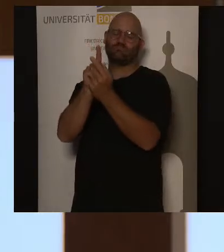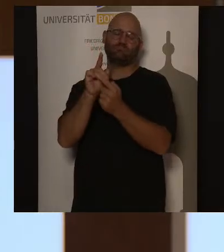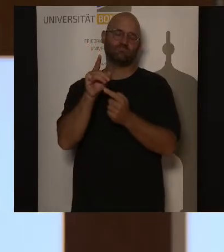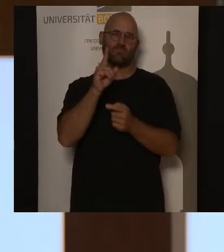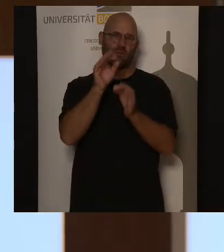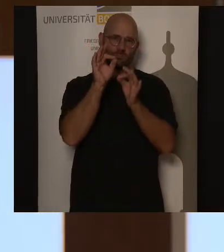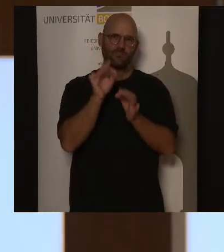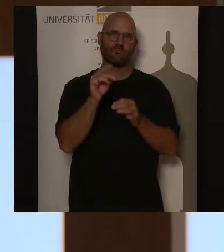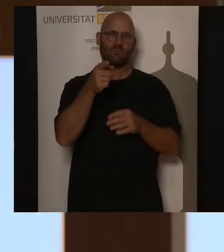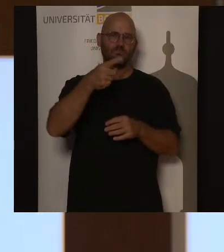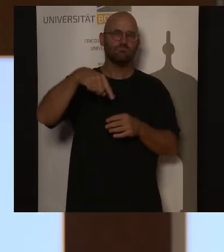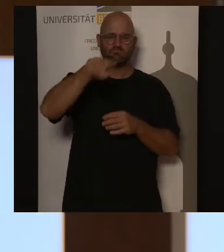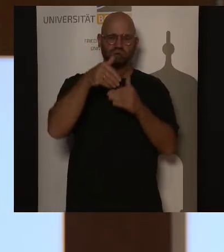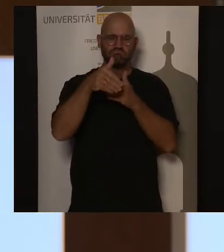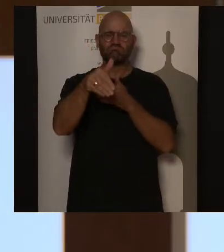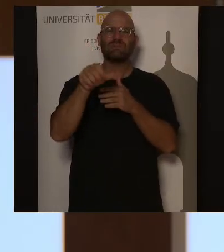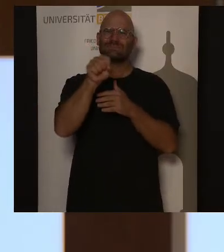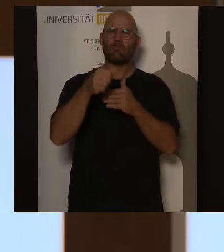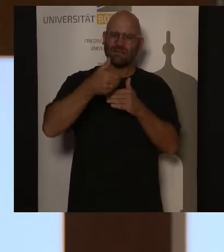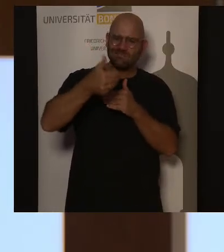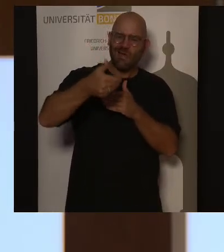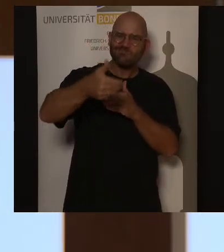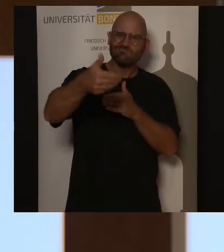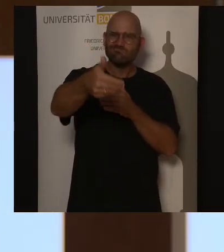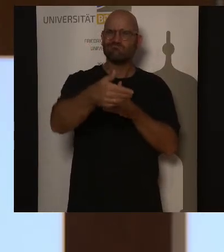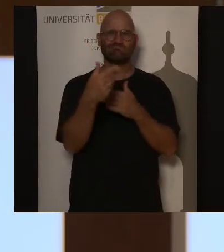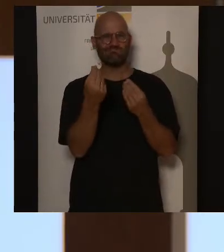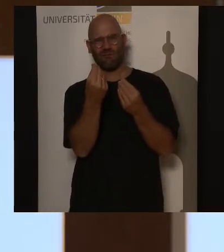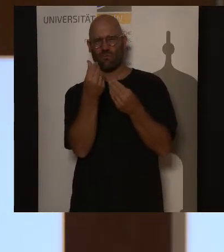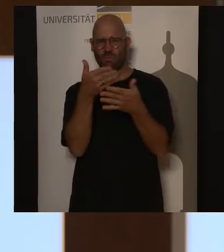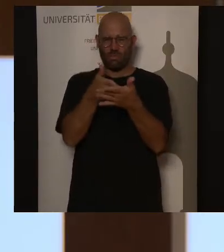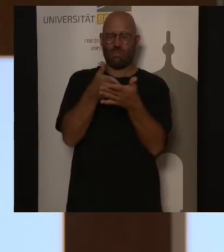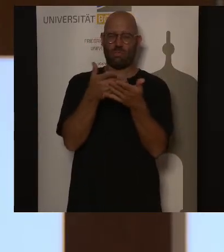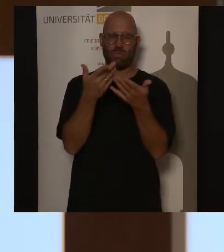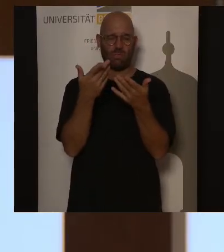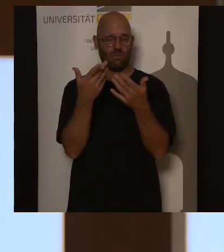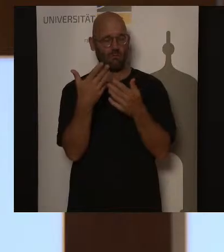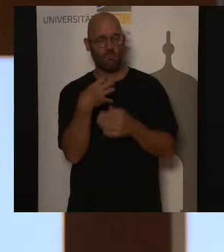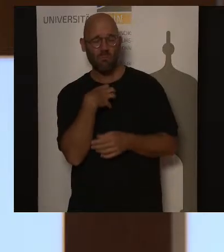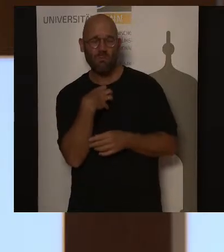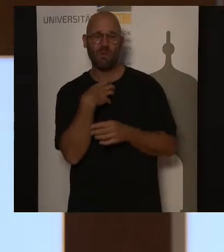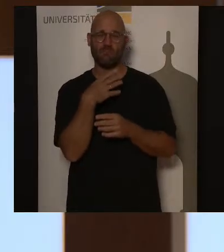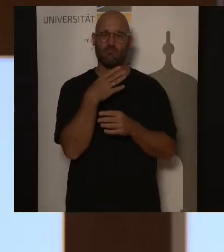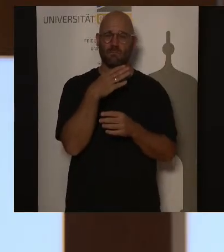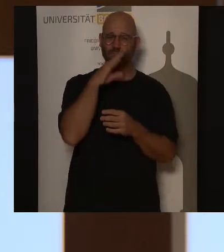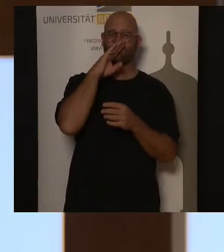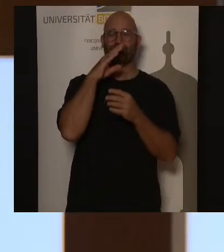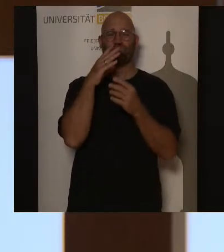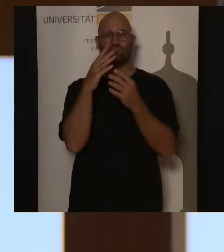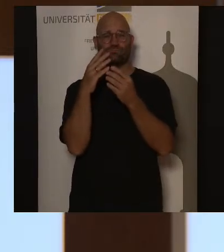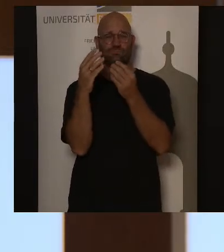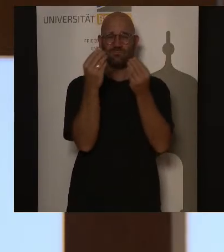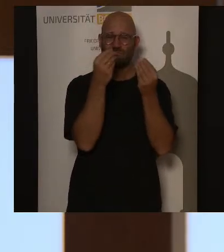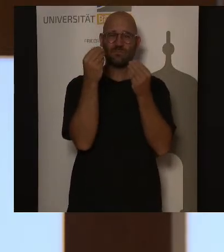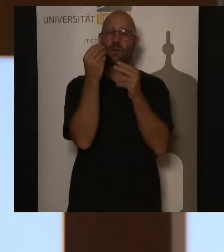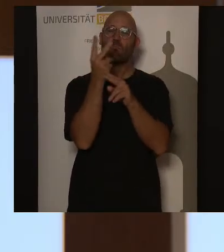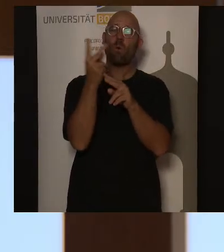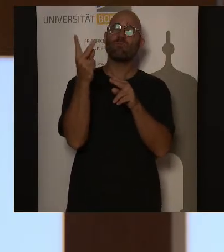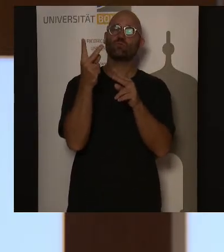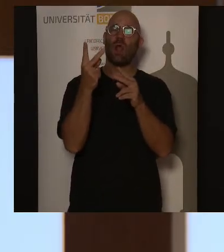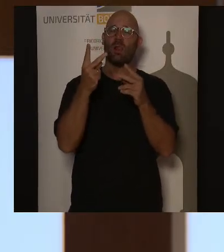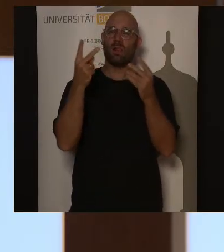you need it. So if you need to or if you're facing